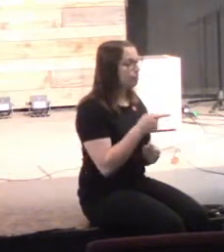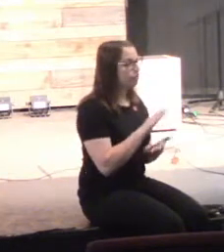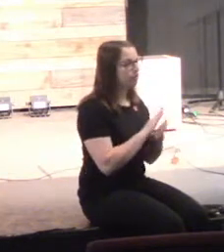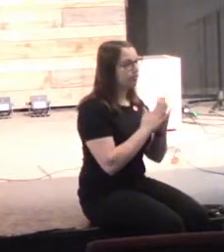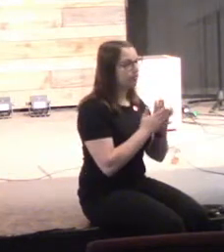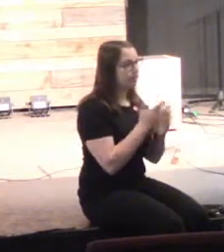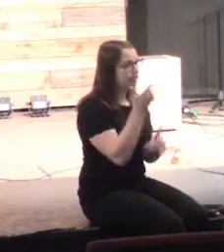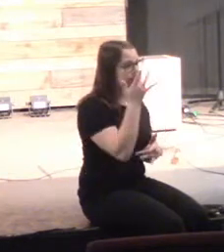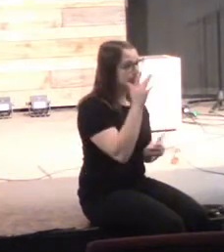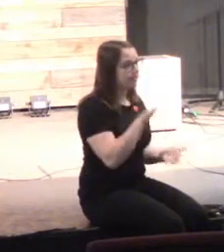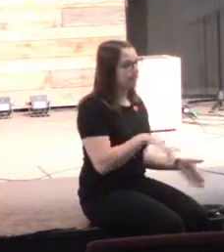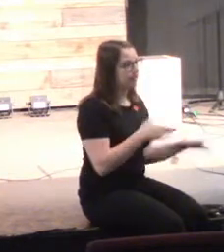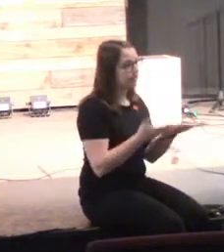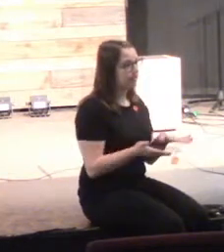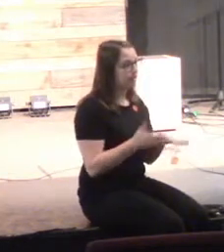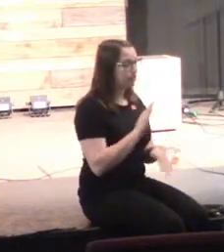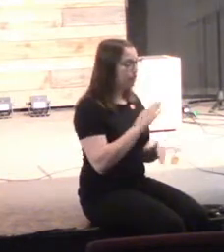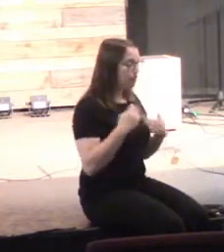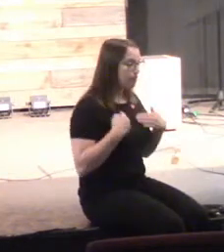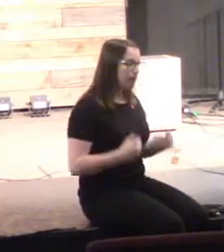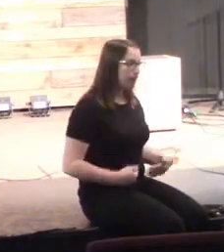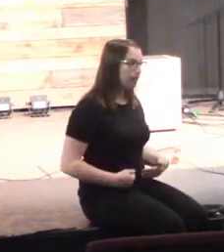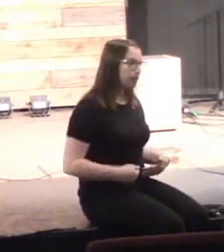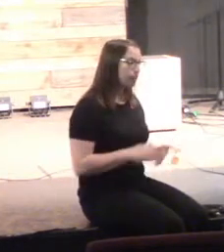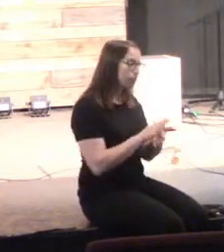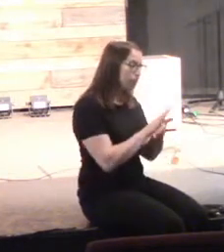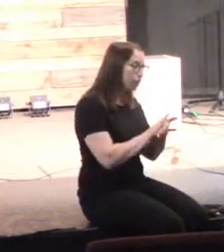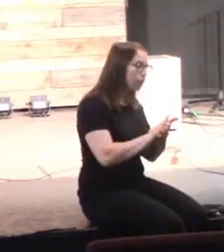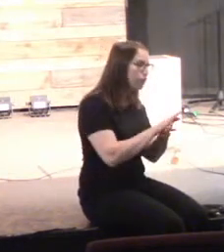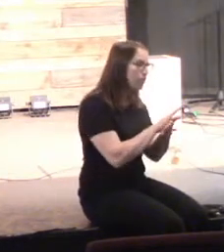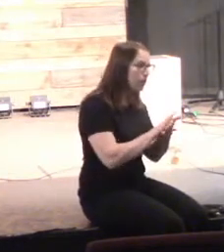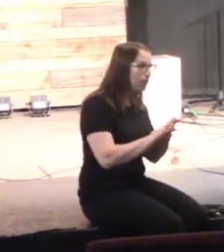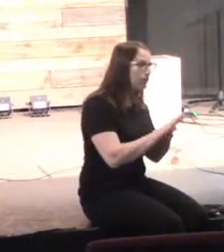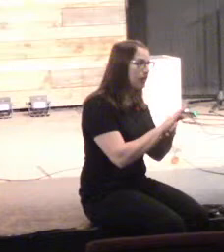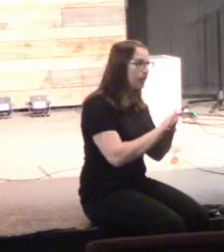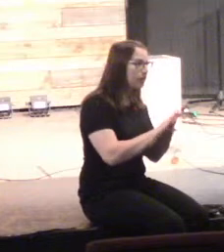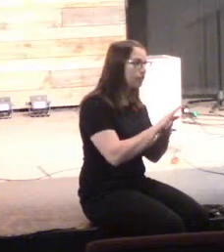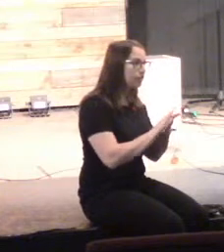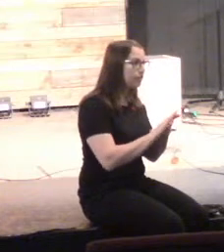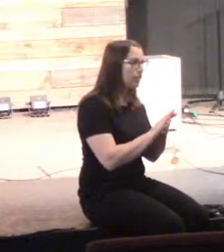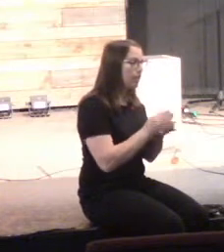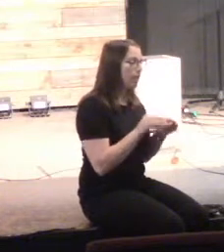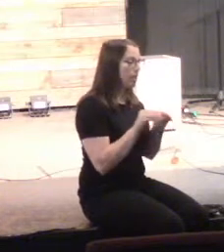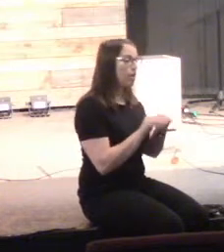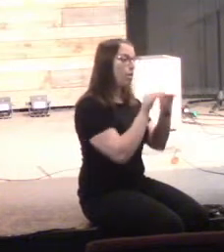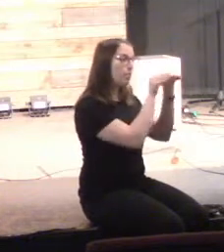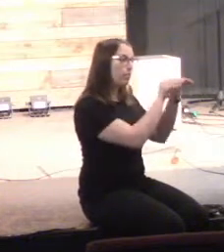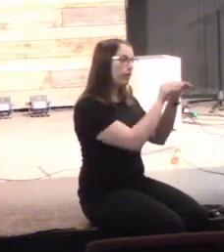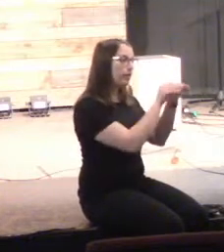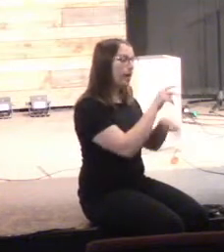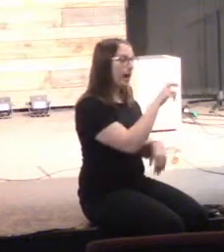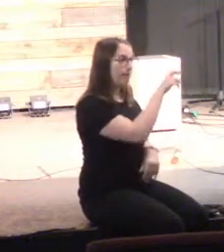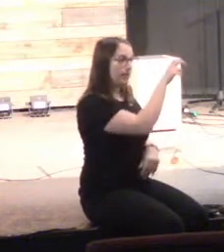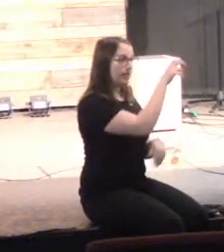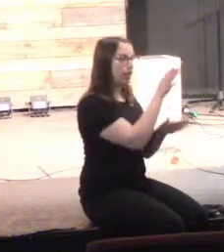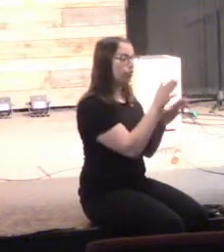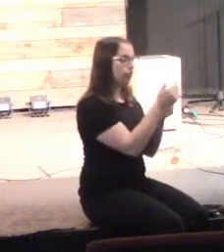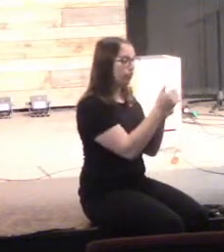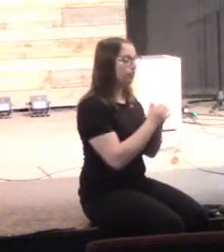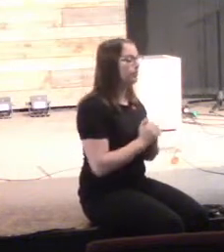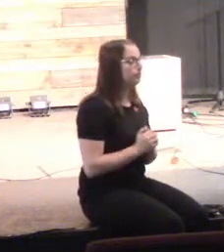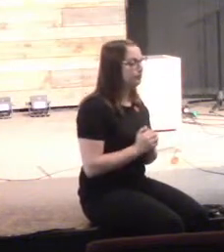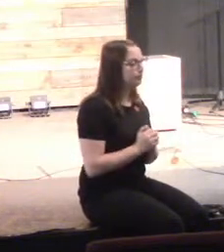died. And her body was washed and placed in an upstairs room. Lydda was near